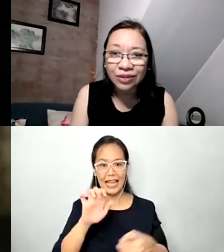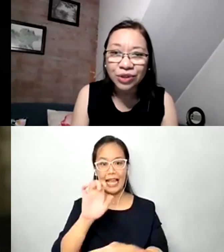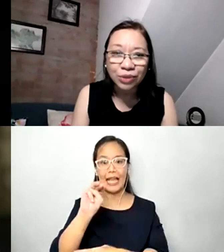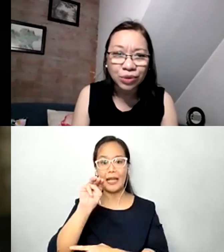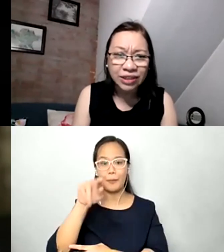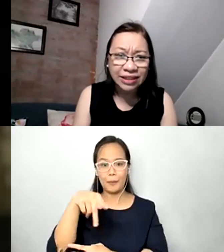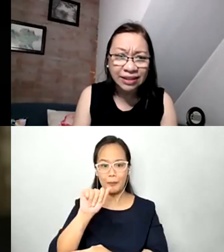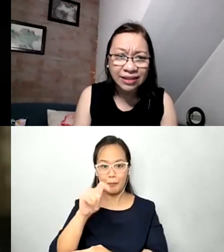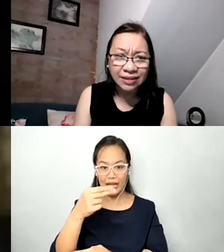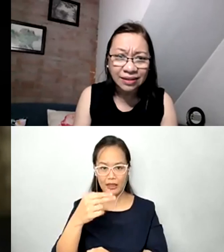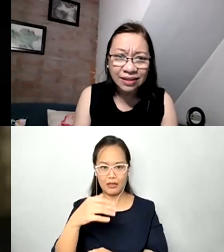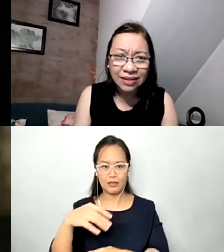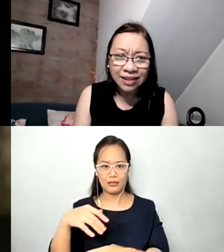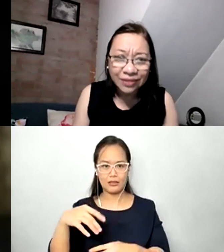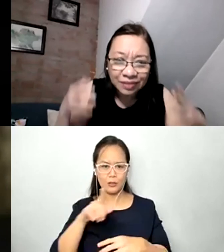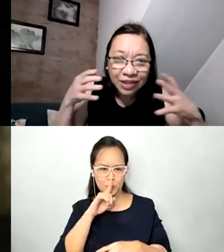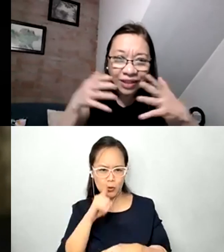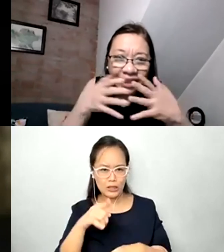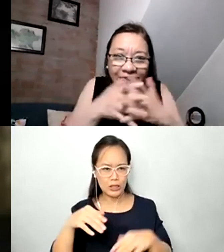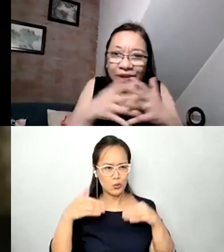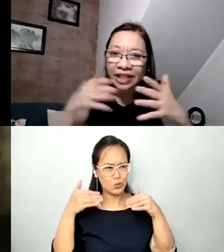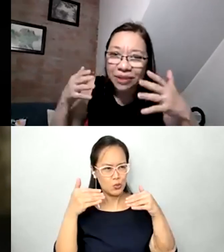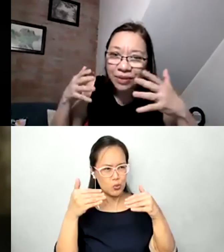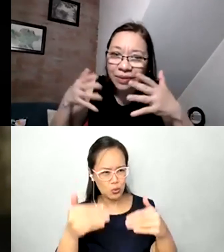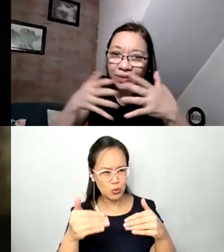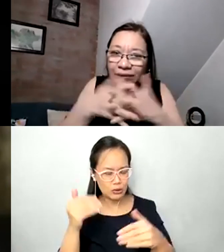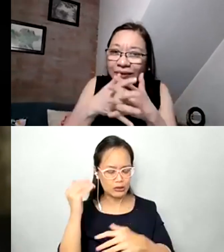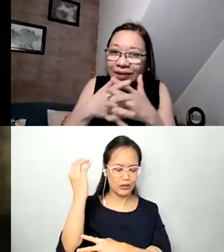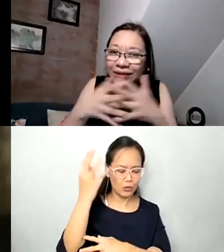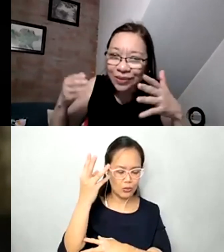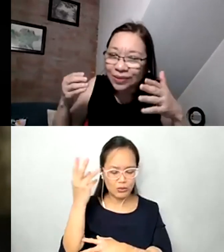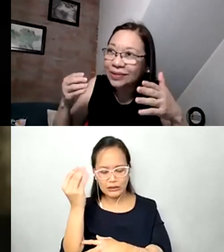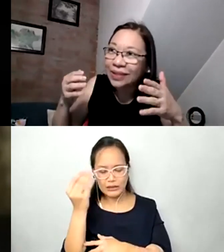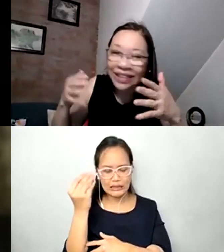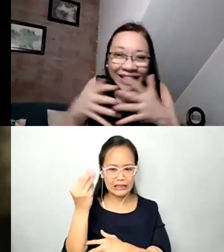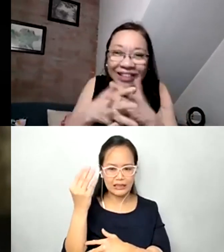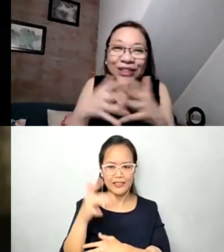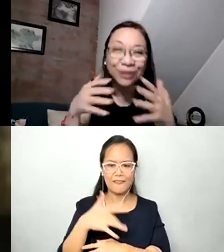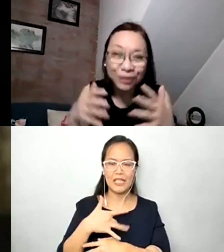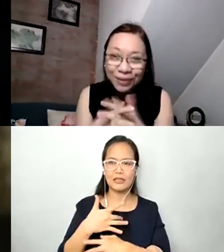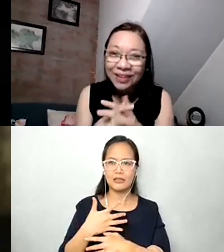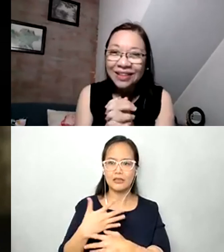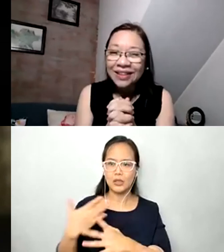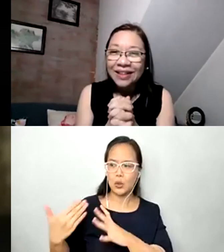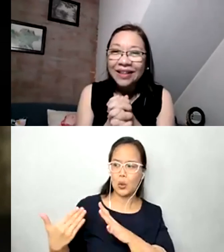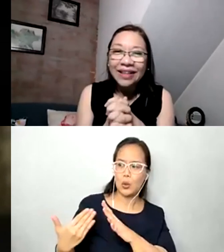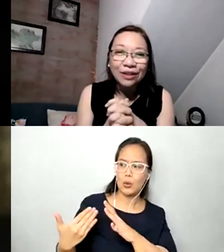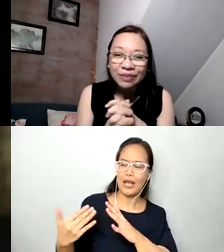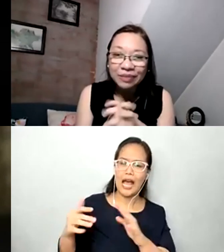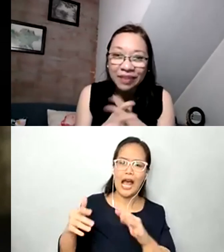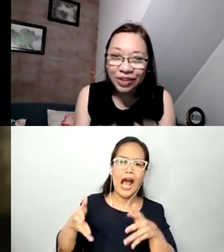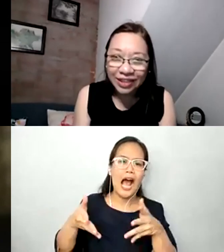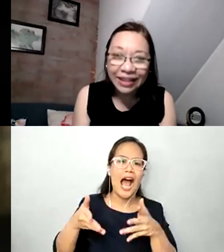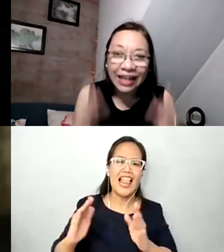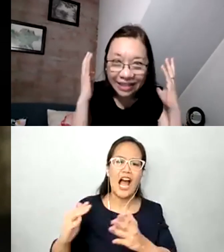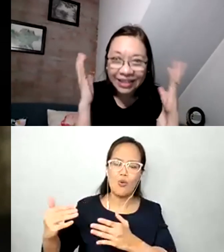constant osmosis. Yung di ba you're able to let things through? Eh ako naman